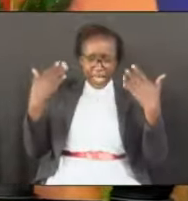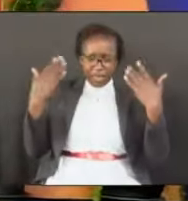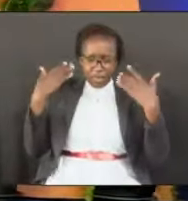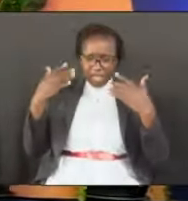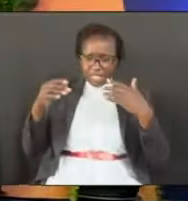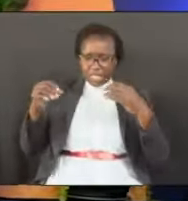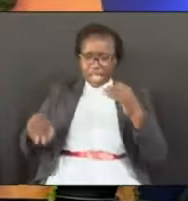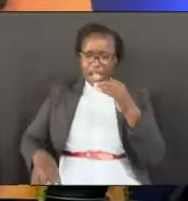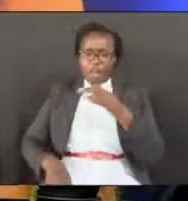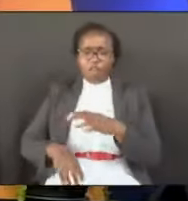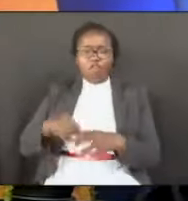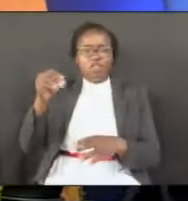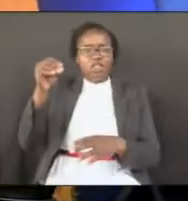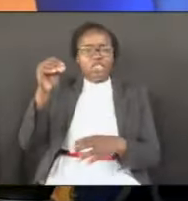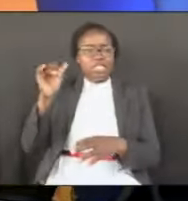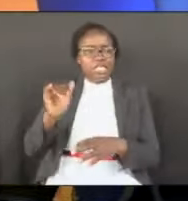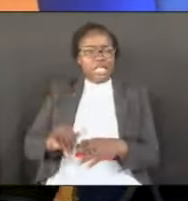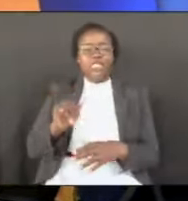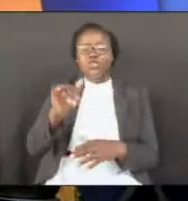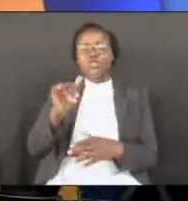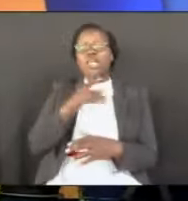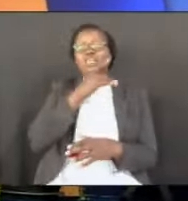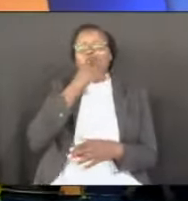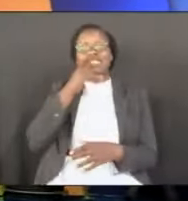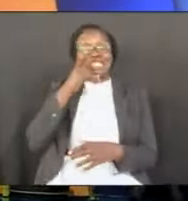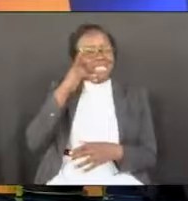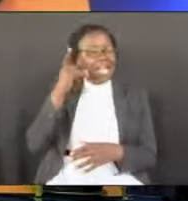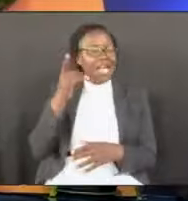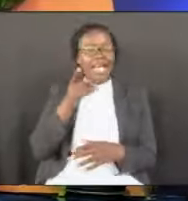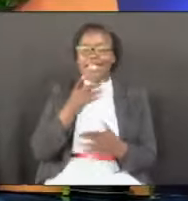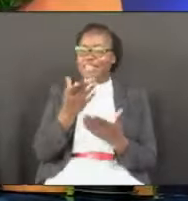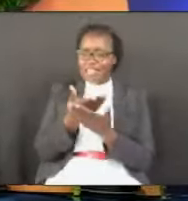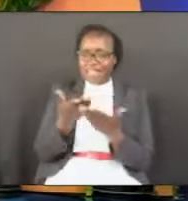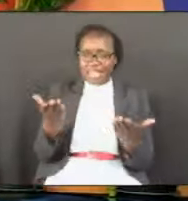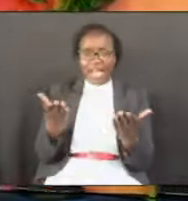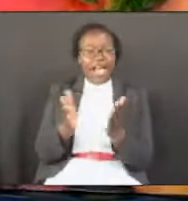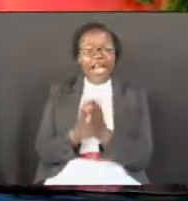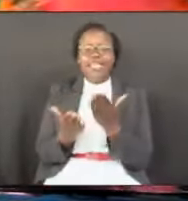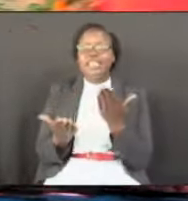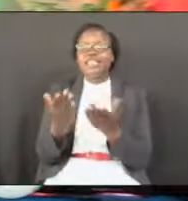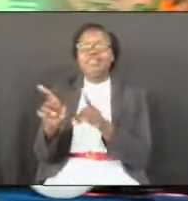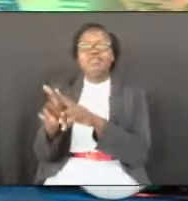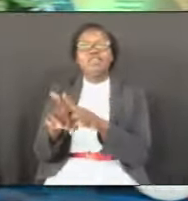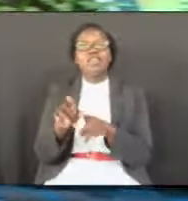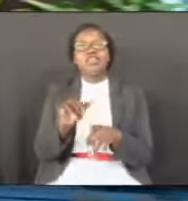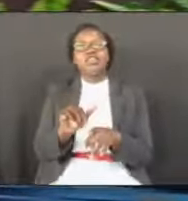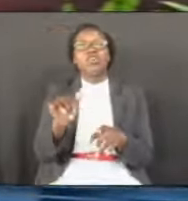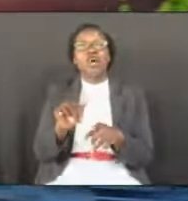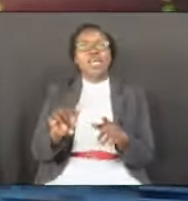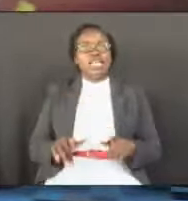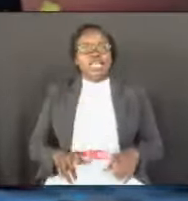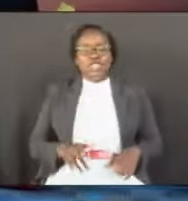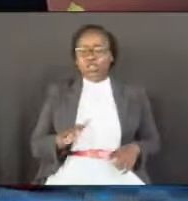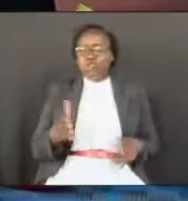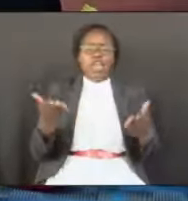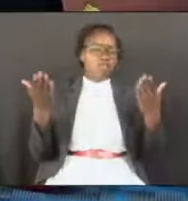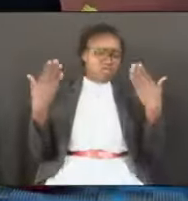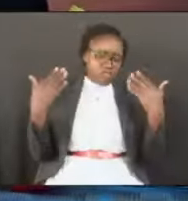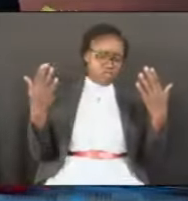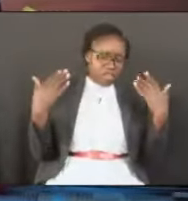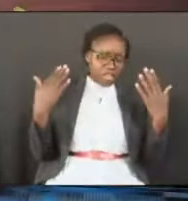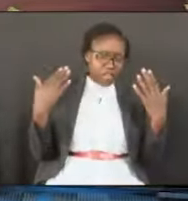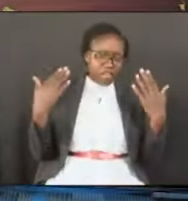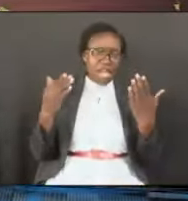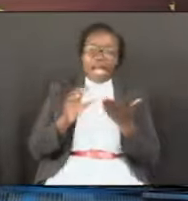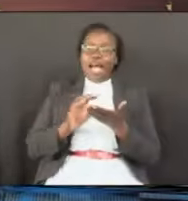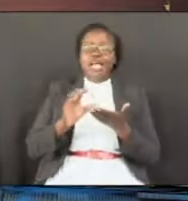fountain, that which cannot dry in the desert. And tell Saga, even though you are to live in the desert forever, I